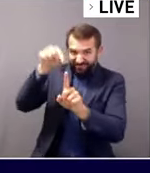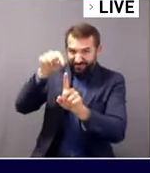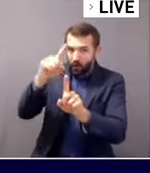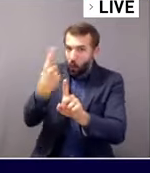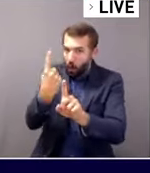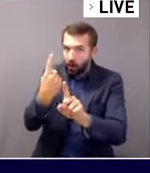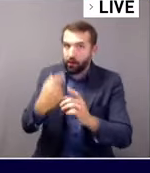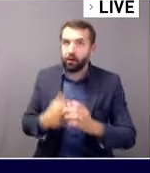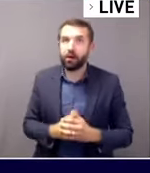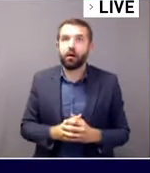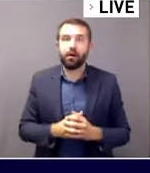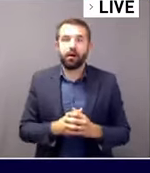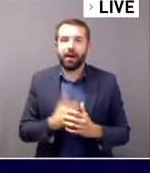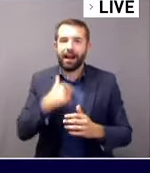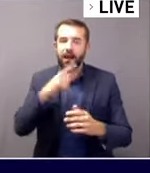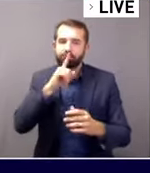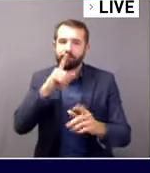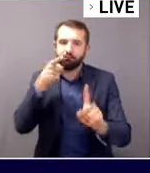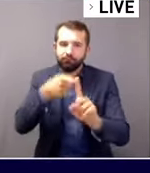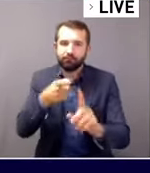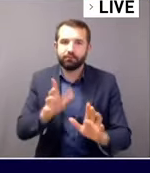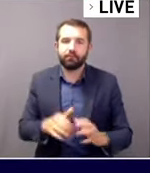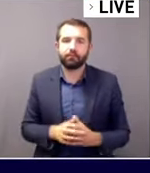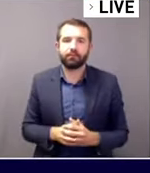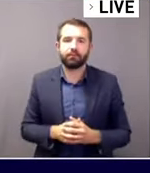Is there anything more you can tell us about the state's investigation